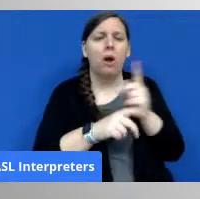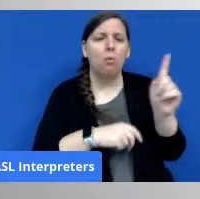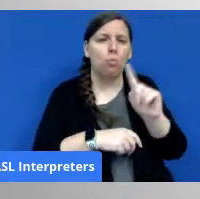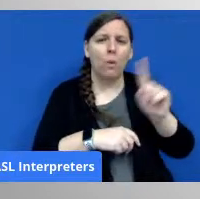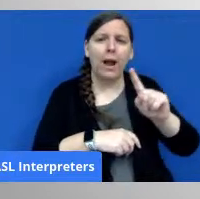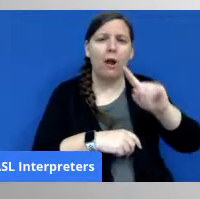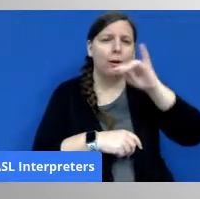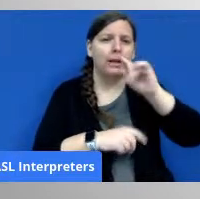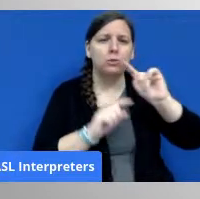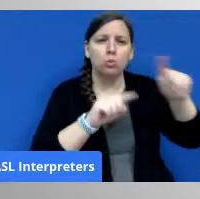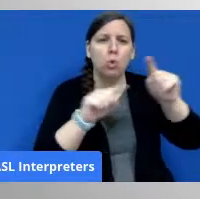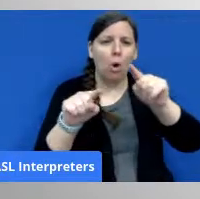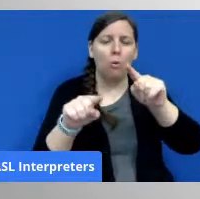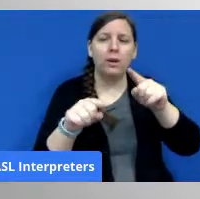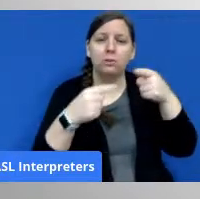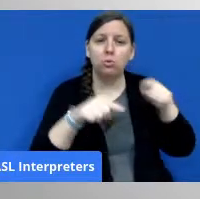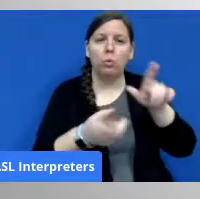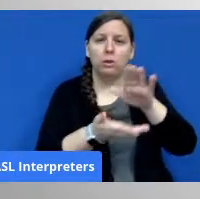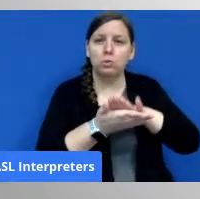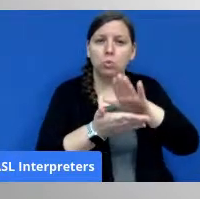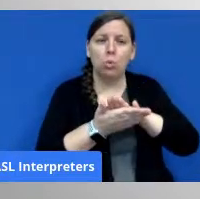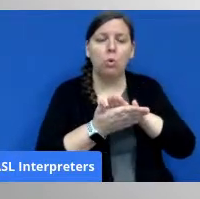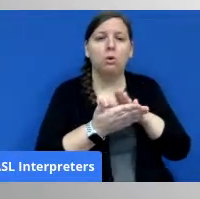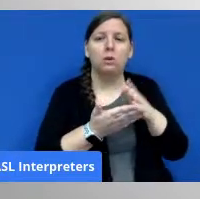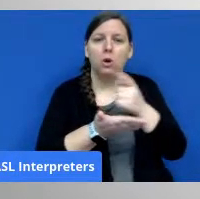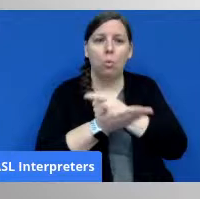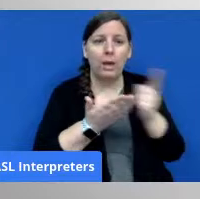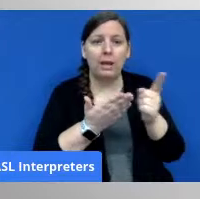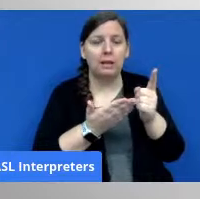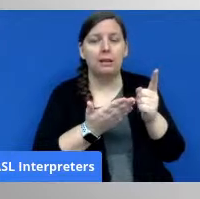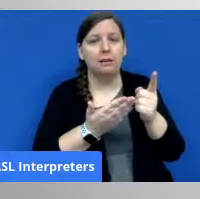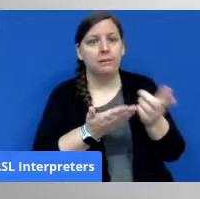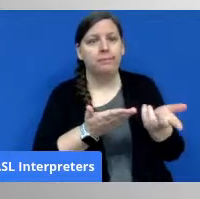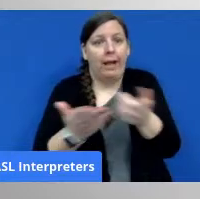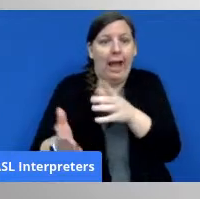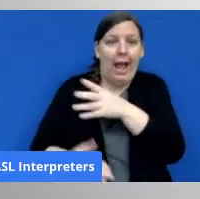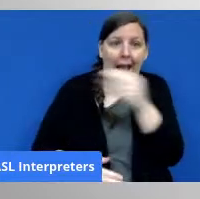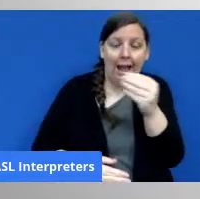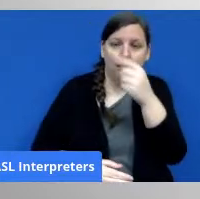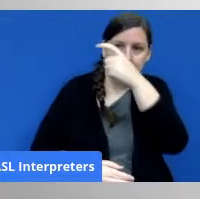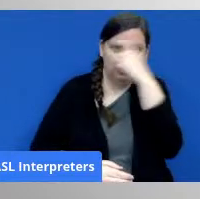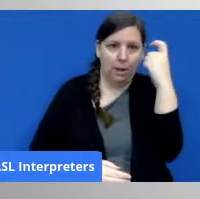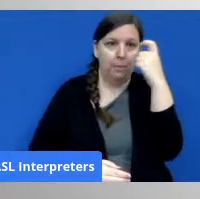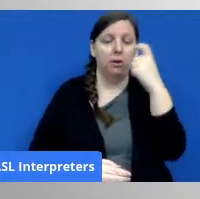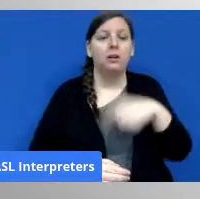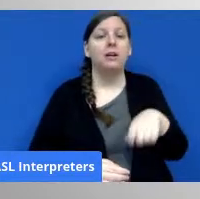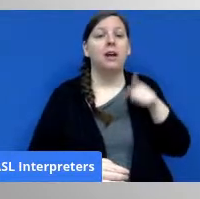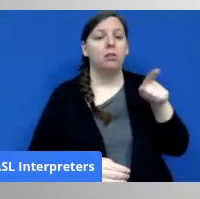summer, in those later years that are still pretty early and really in need of mentorship.